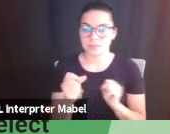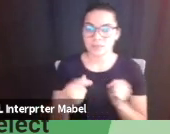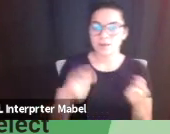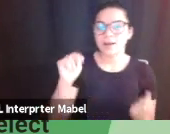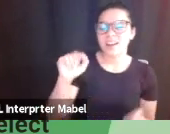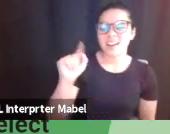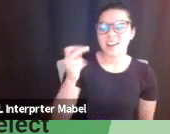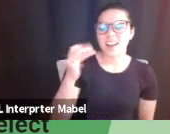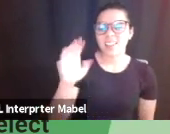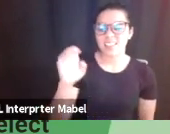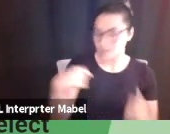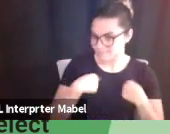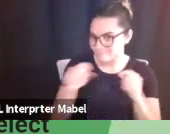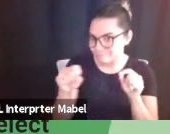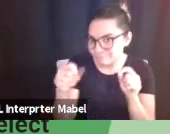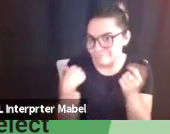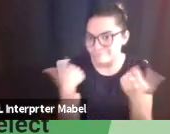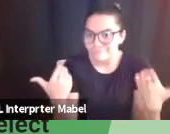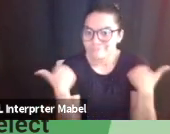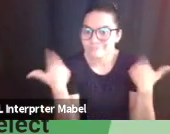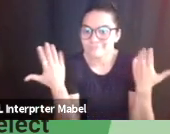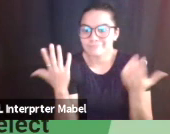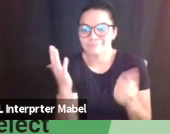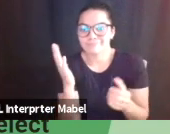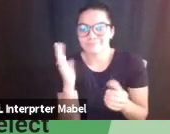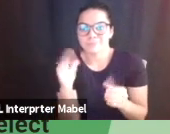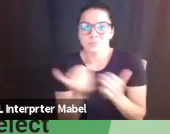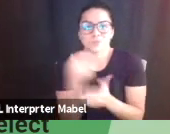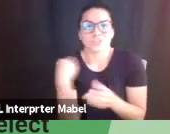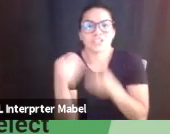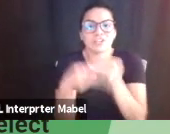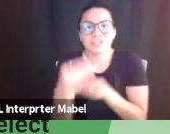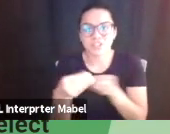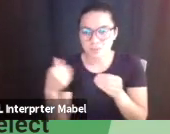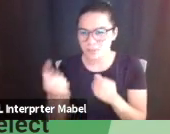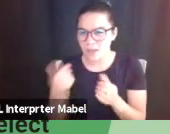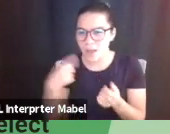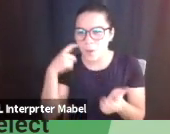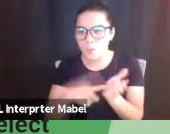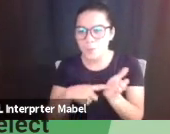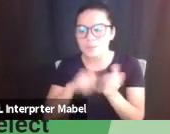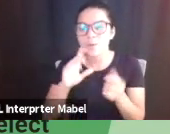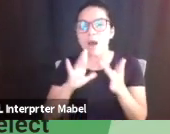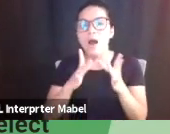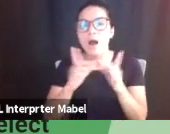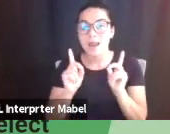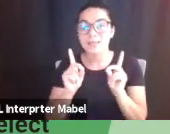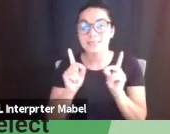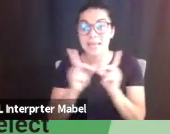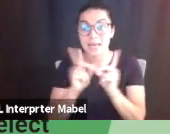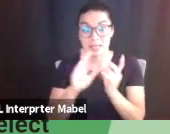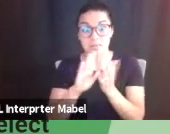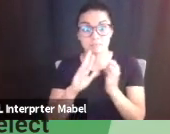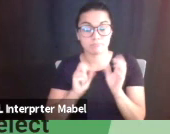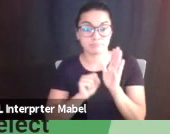online dating kicked around, like you saw an explosion of a lot of bars having like safe words, for lack of a better term, where like you